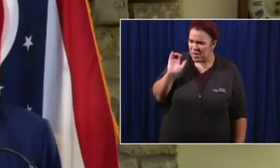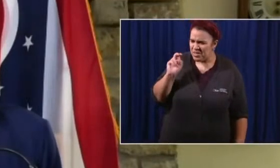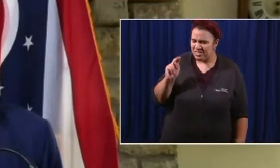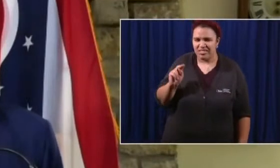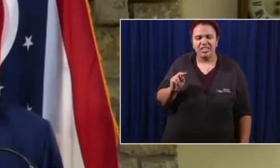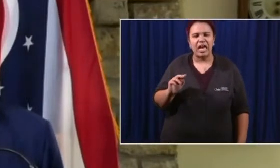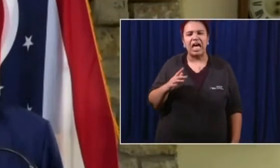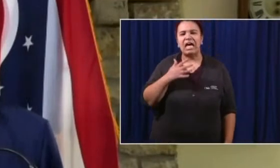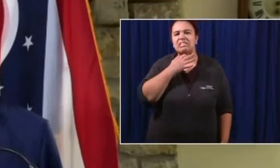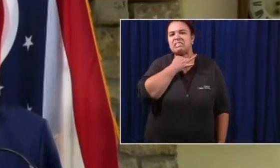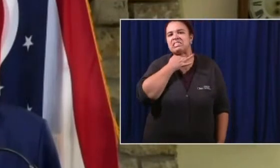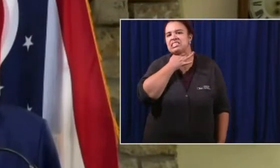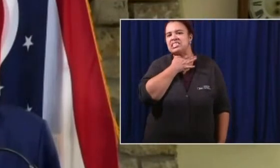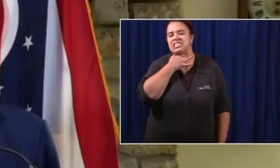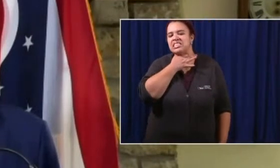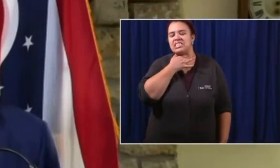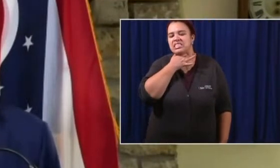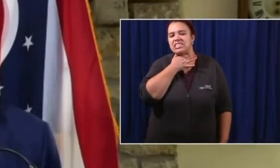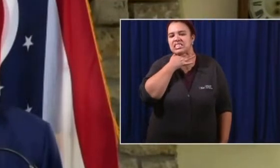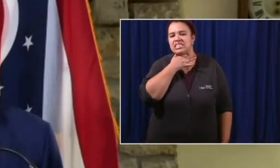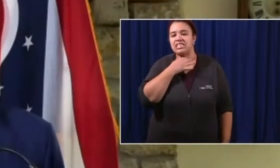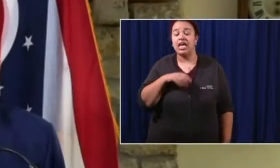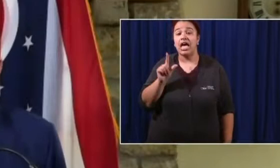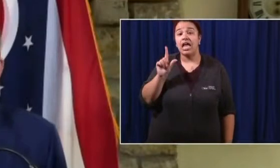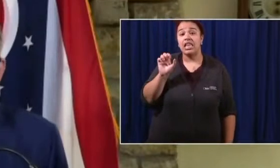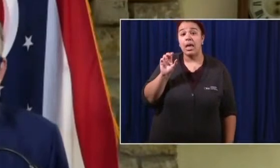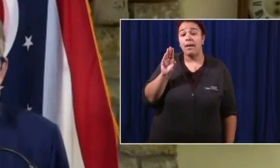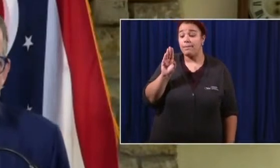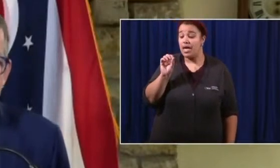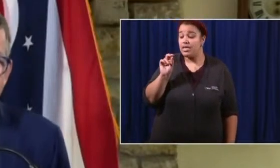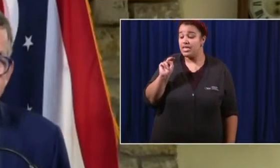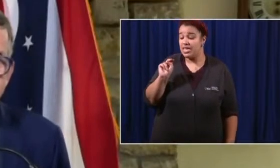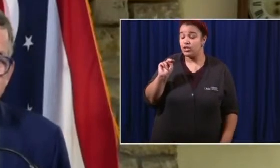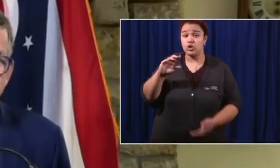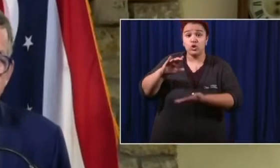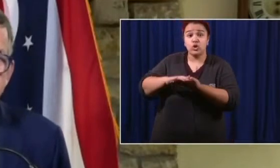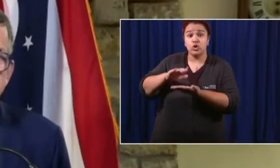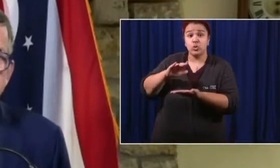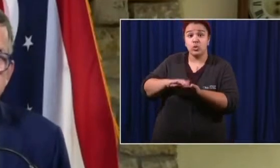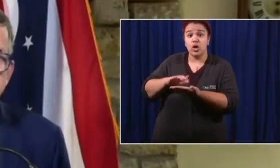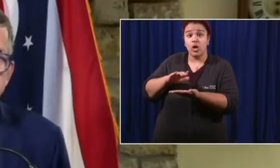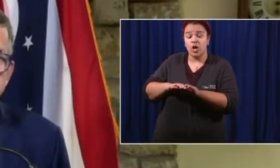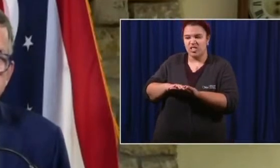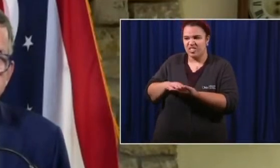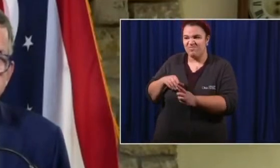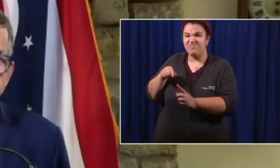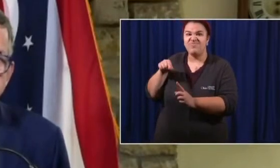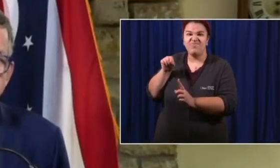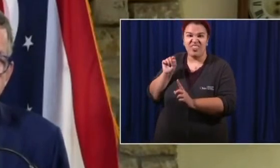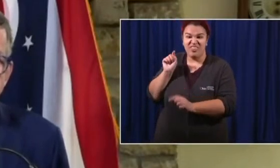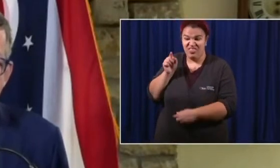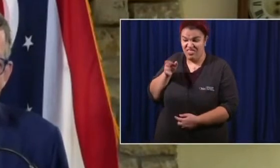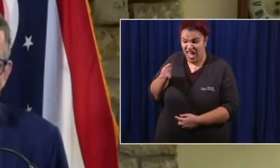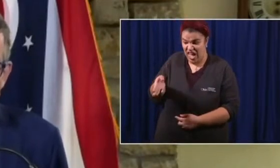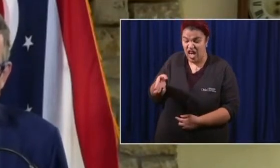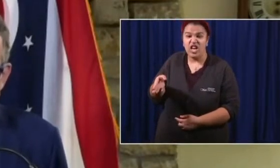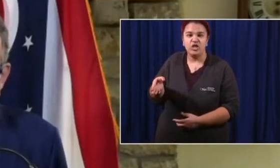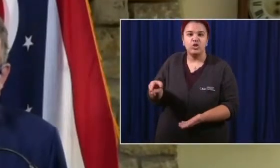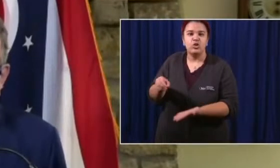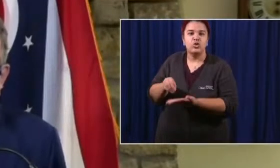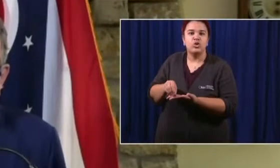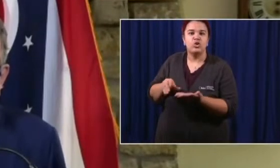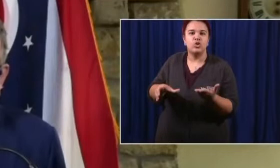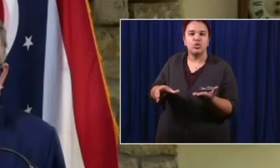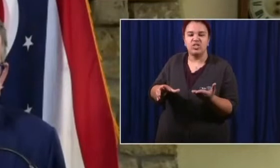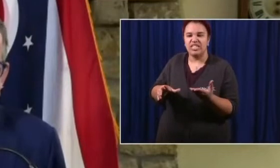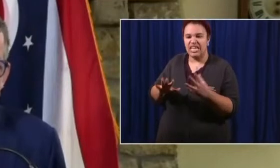ask if you have a comment on Lebanon schools, as they've recently had to quarantine a number of students along with hiring their